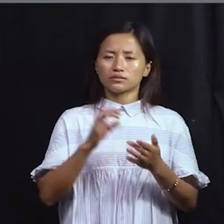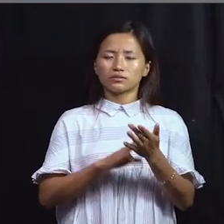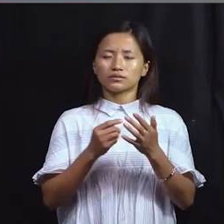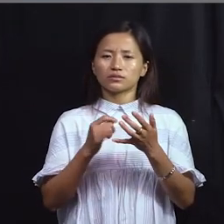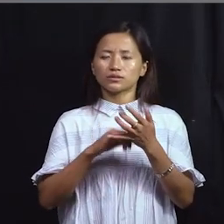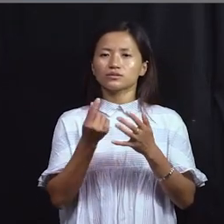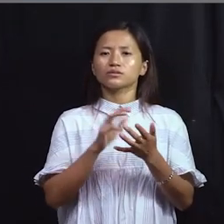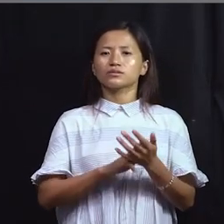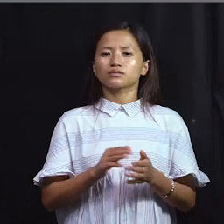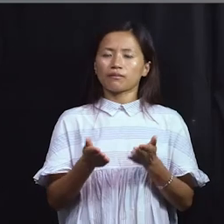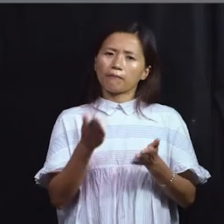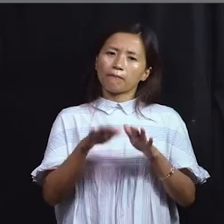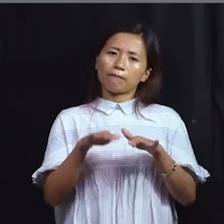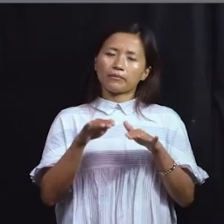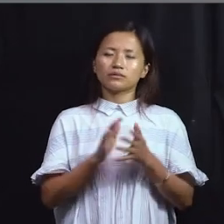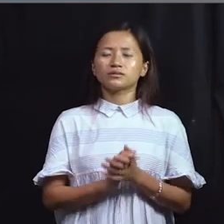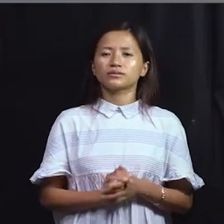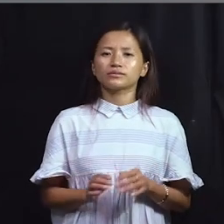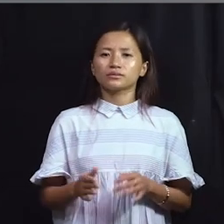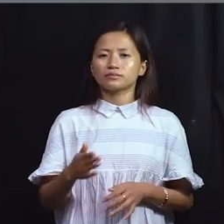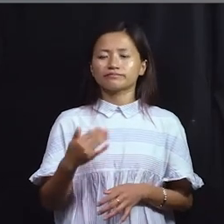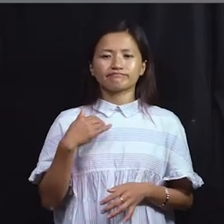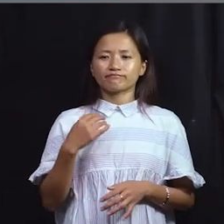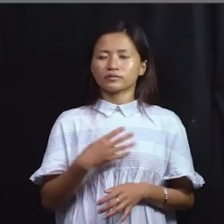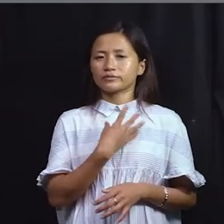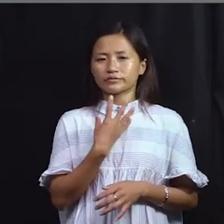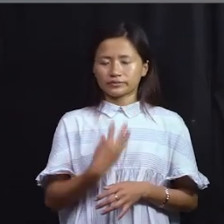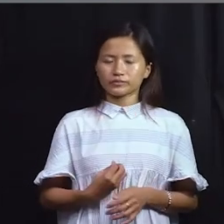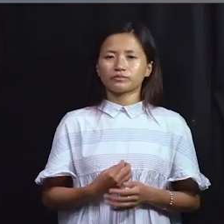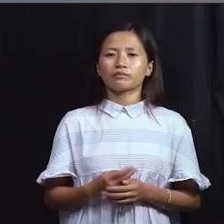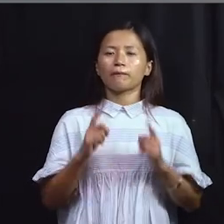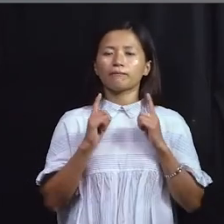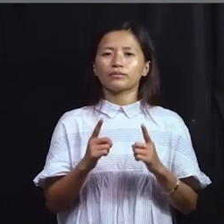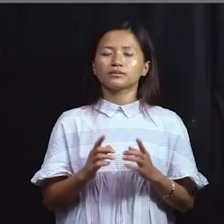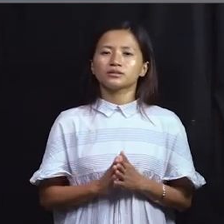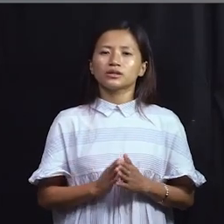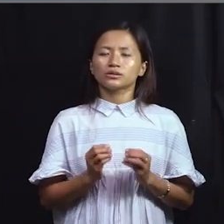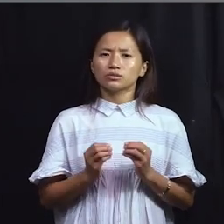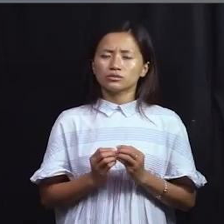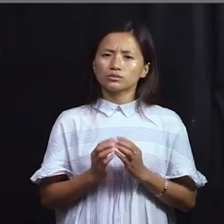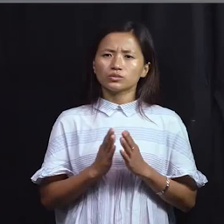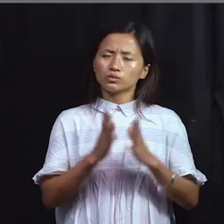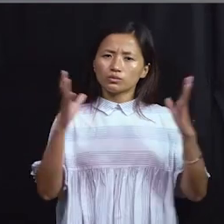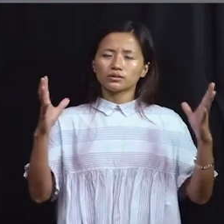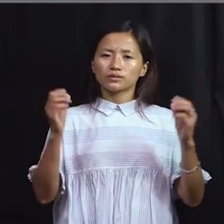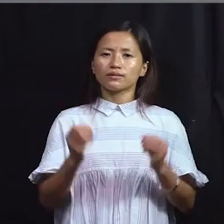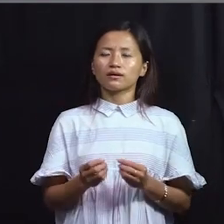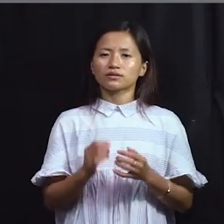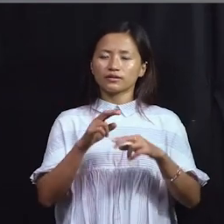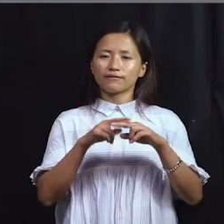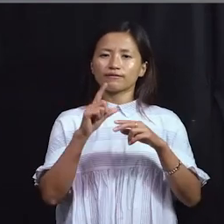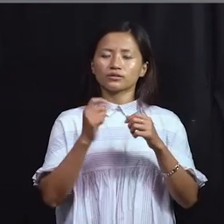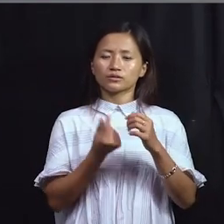is moderate, then we don't mind. But too much fluctuations and large fluctuations, it affects the